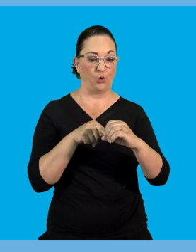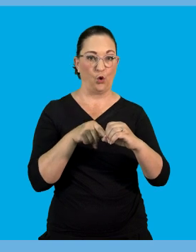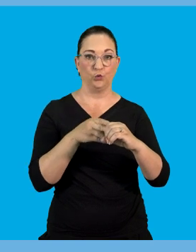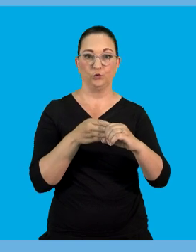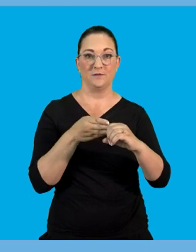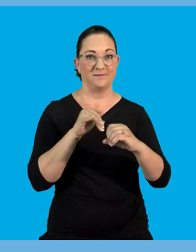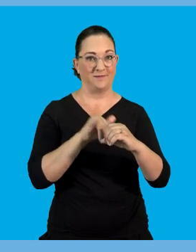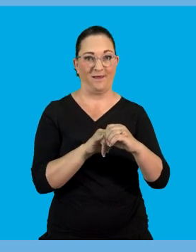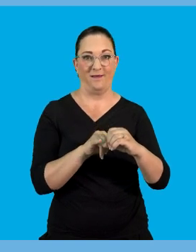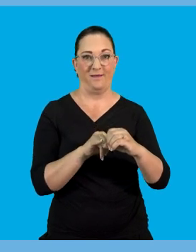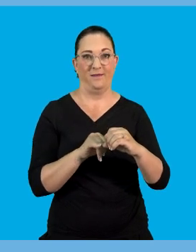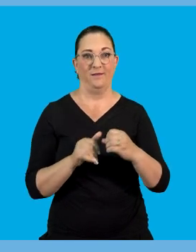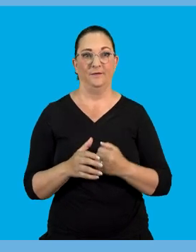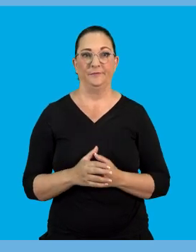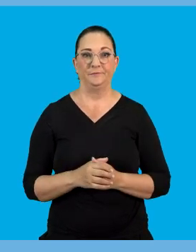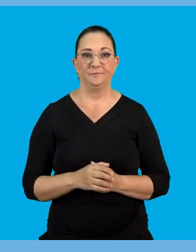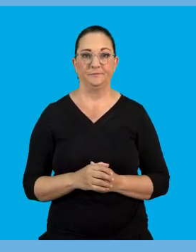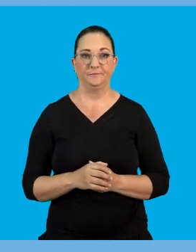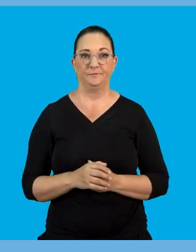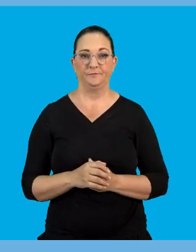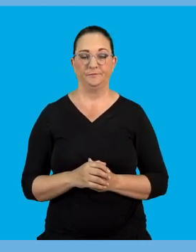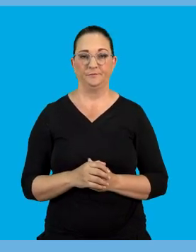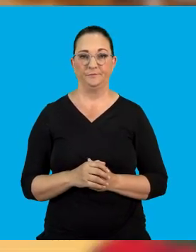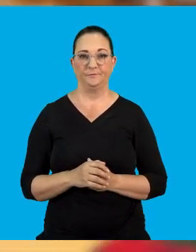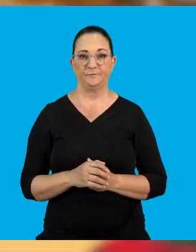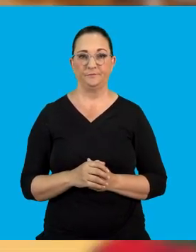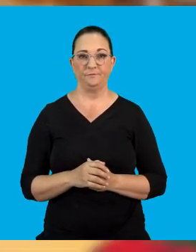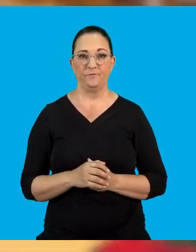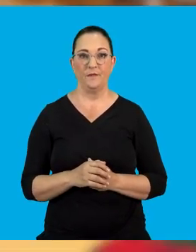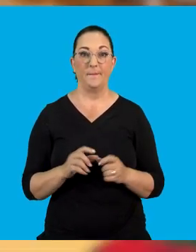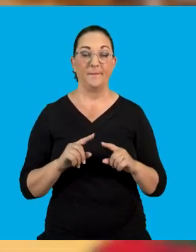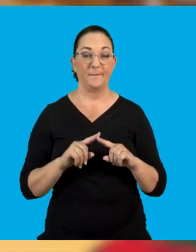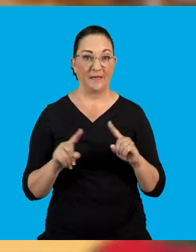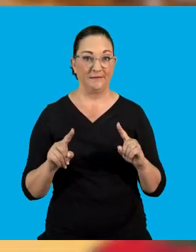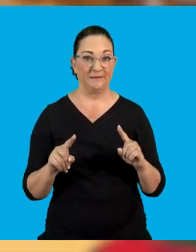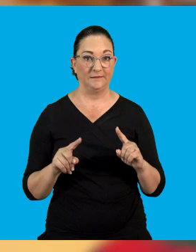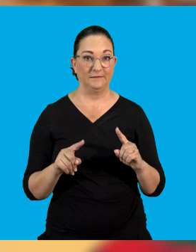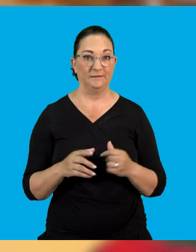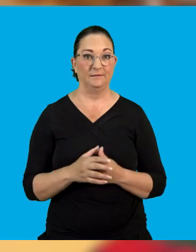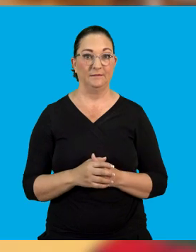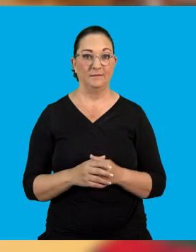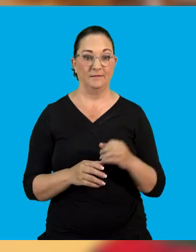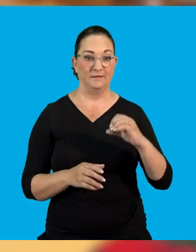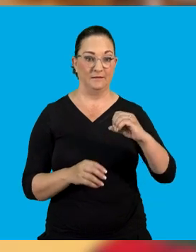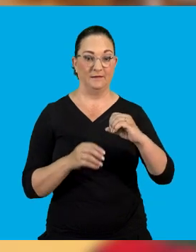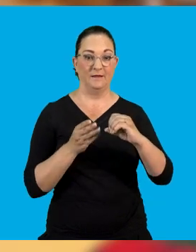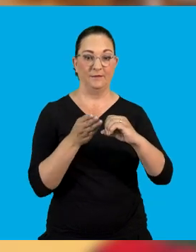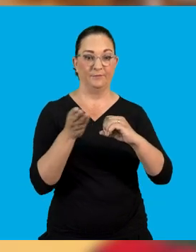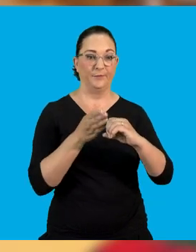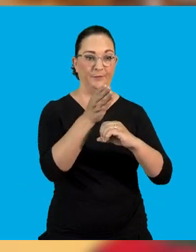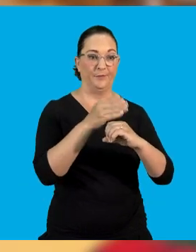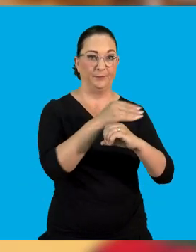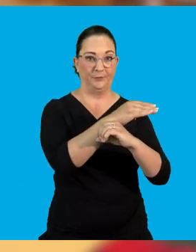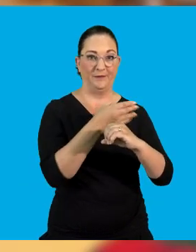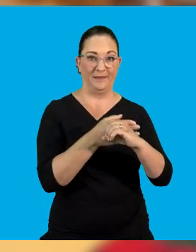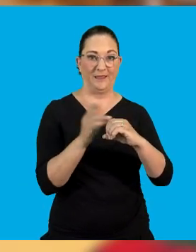never move. Only the electrons are going to be moving from one material to the other material. However, seeing that we have three ways